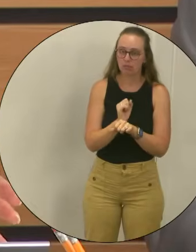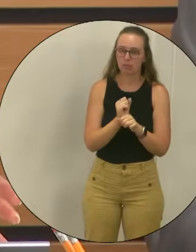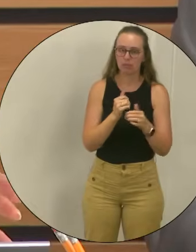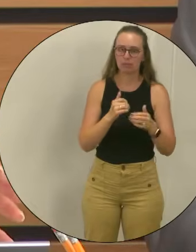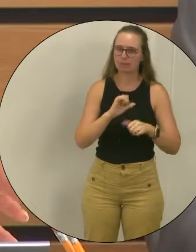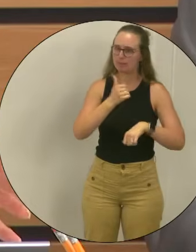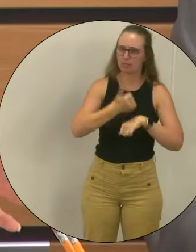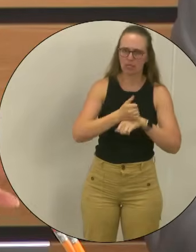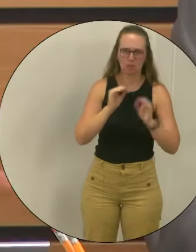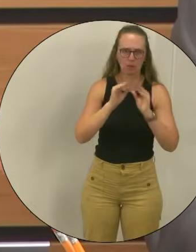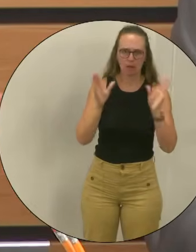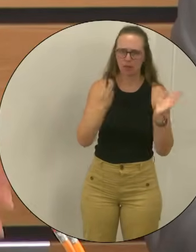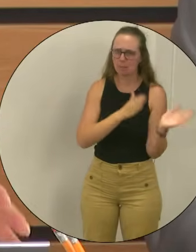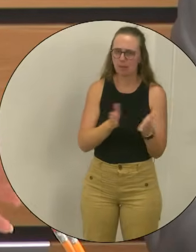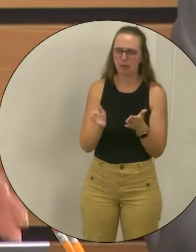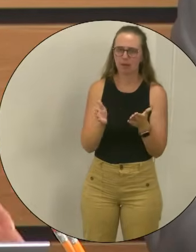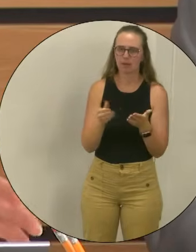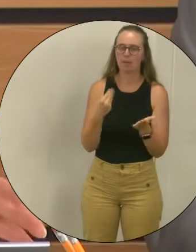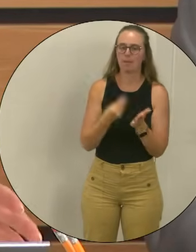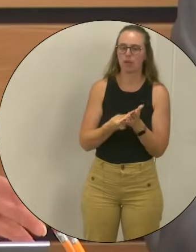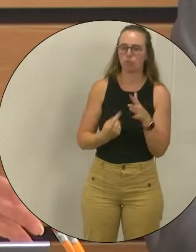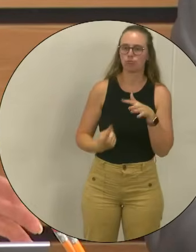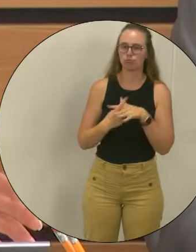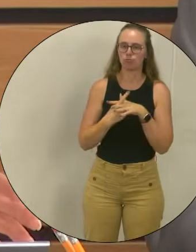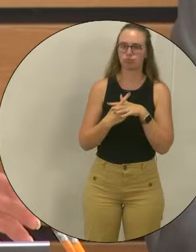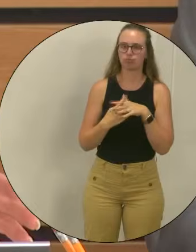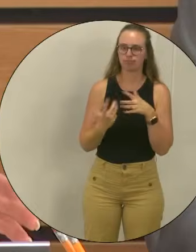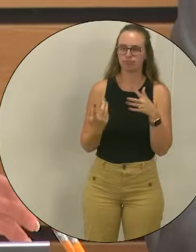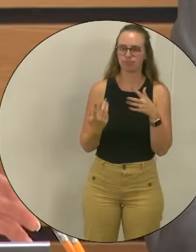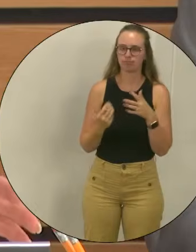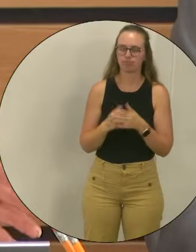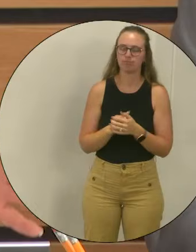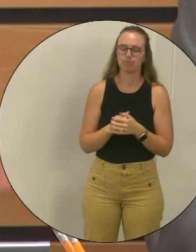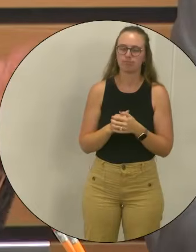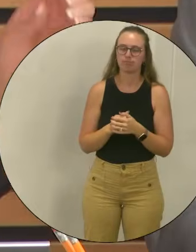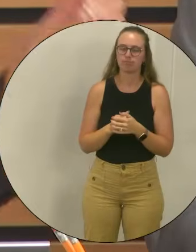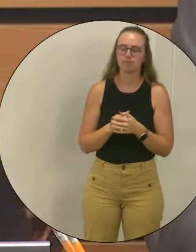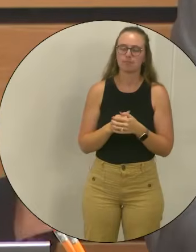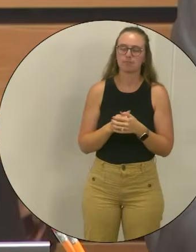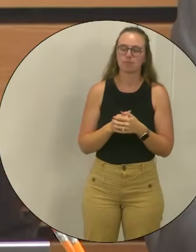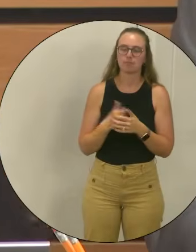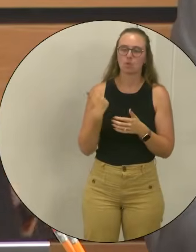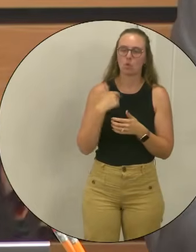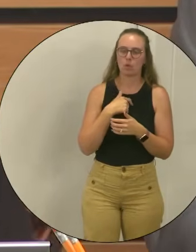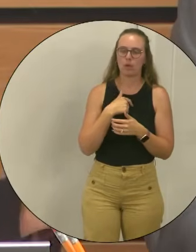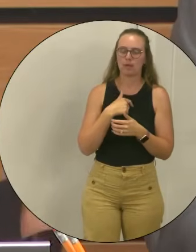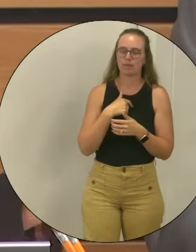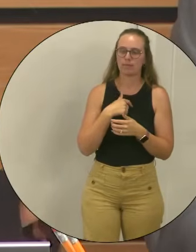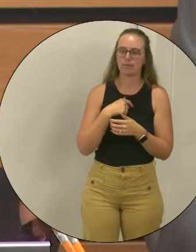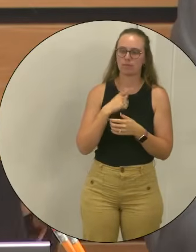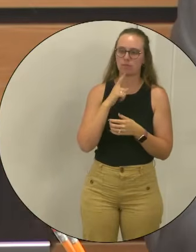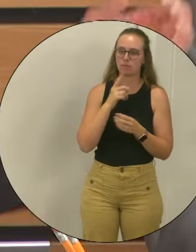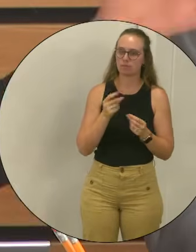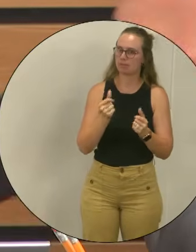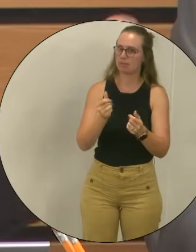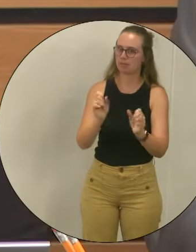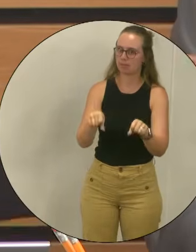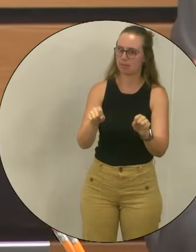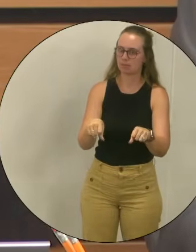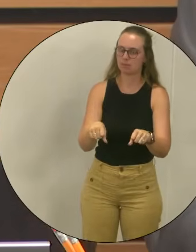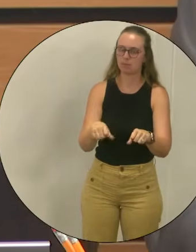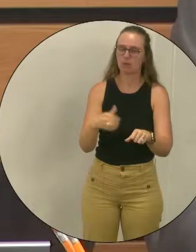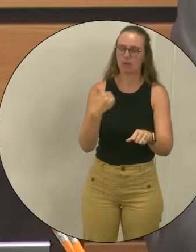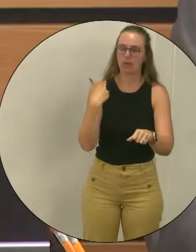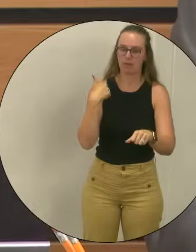that, the money shows up. And so we need to, as quickly as possible, have